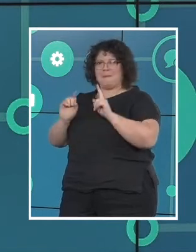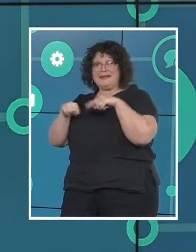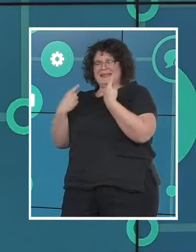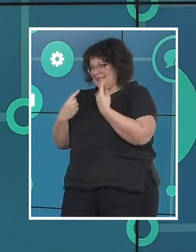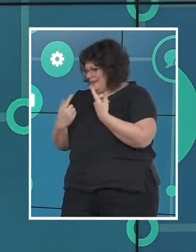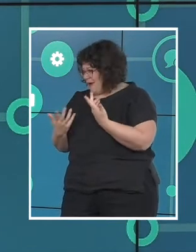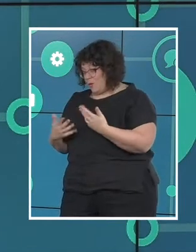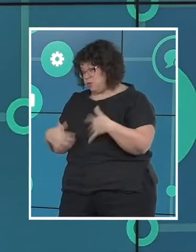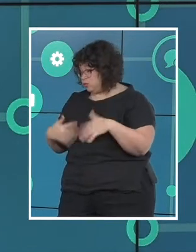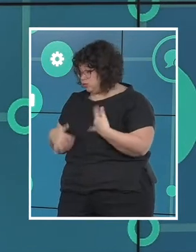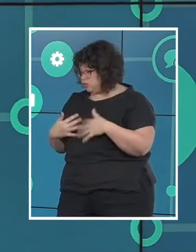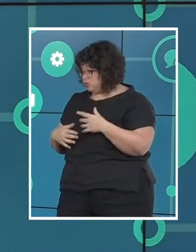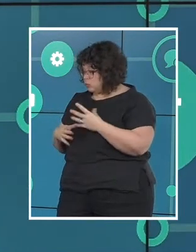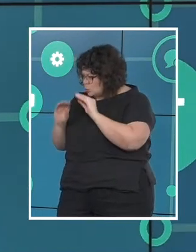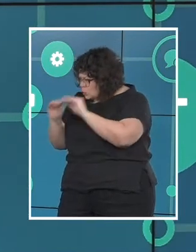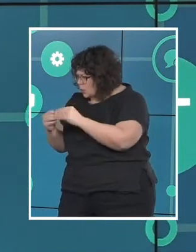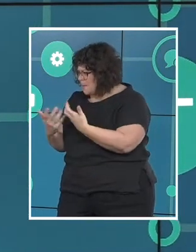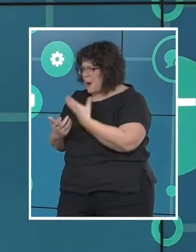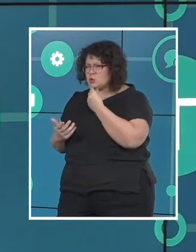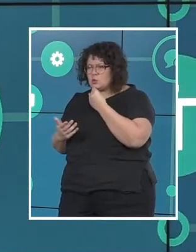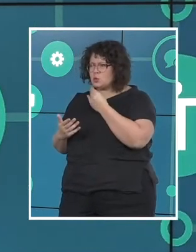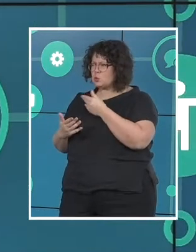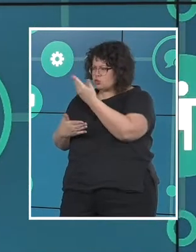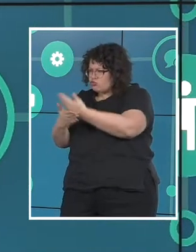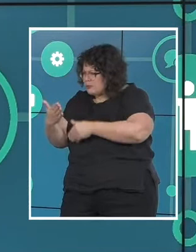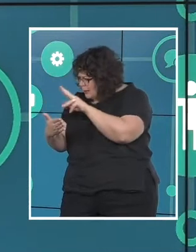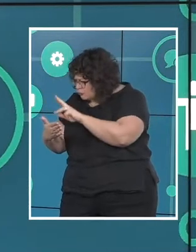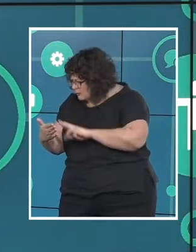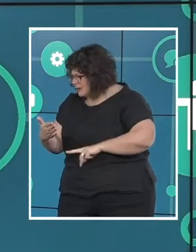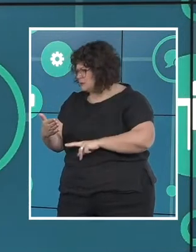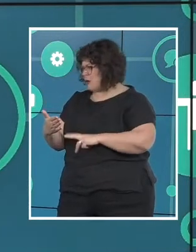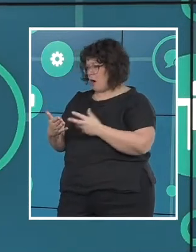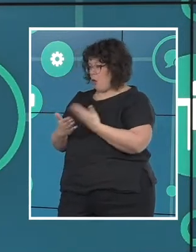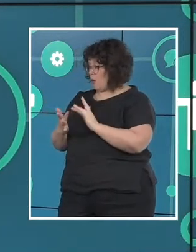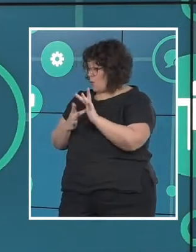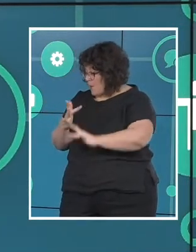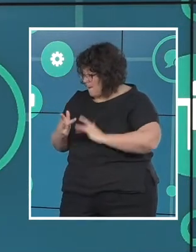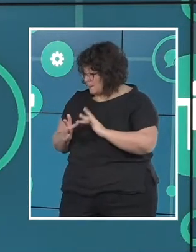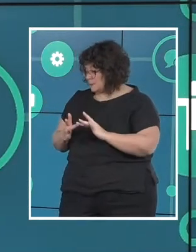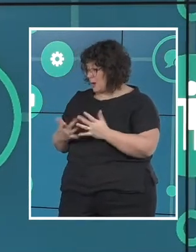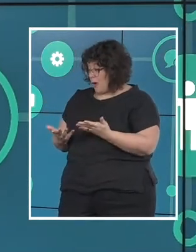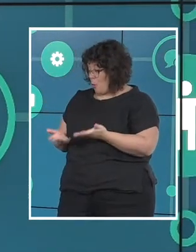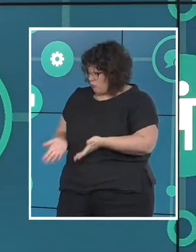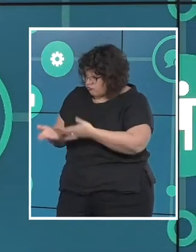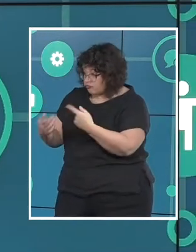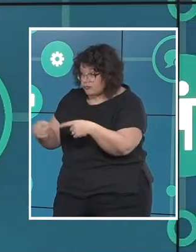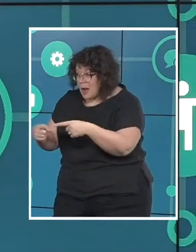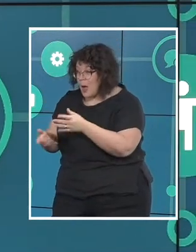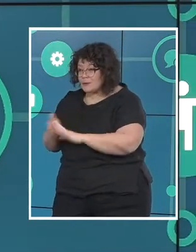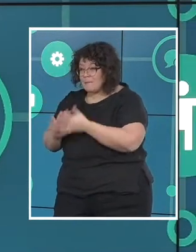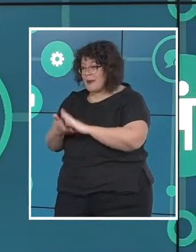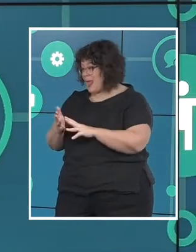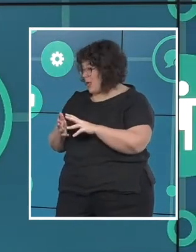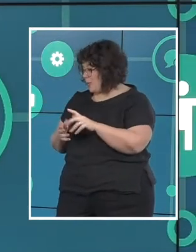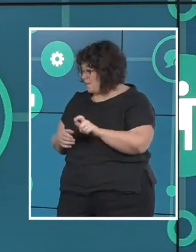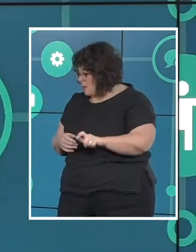these moments that my students and I quickly learned that assistive technology would be the connector between